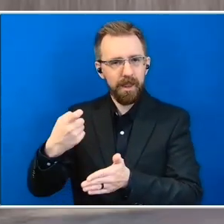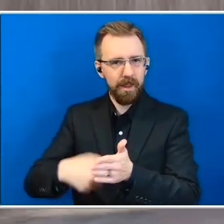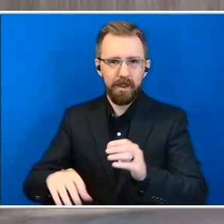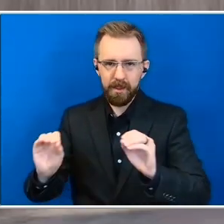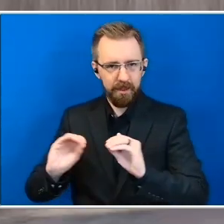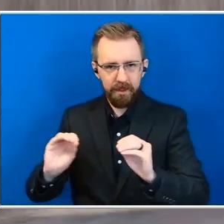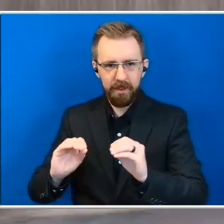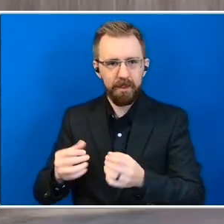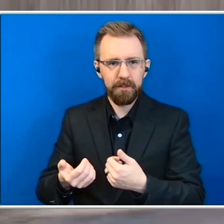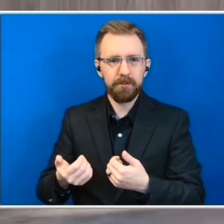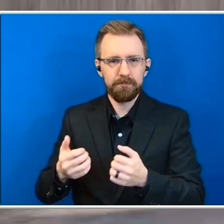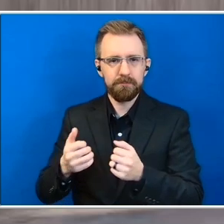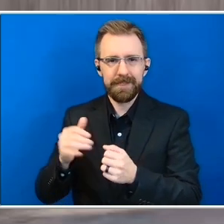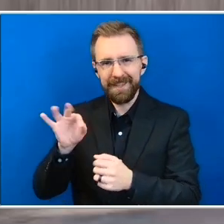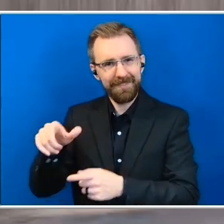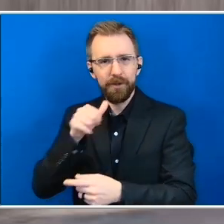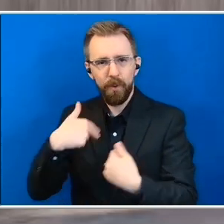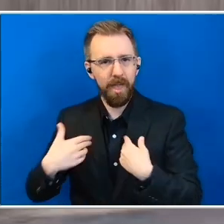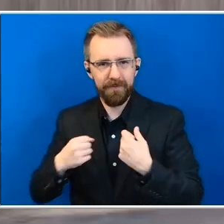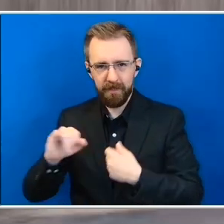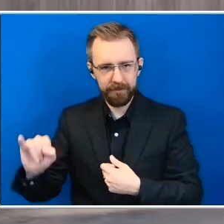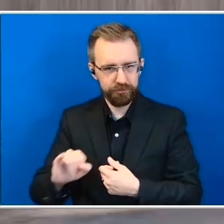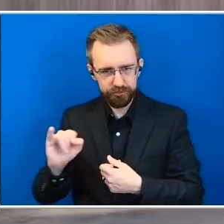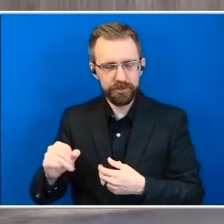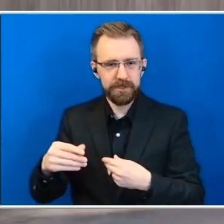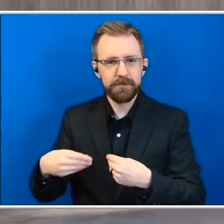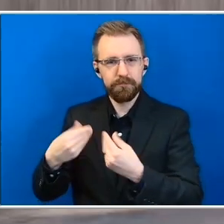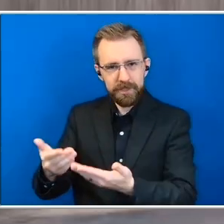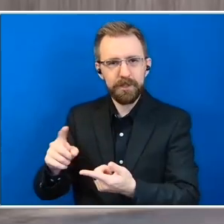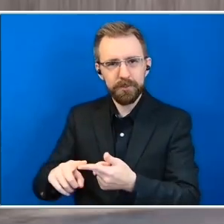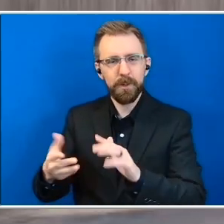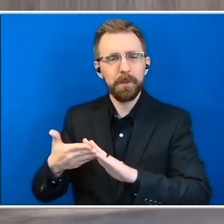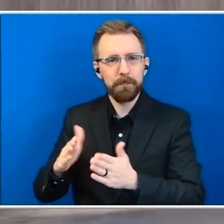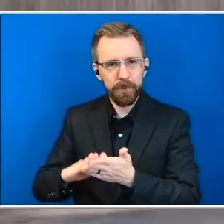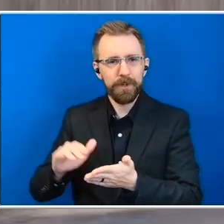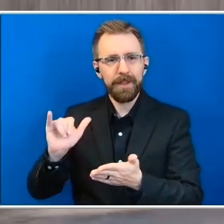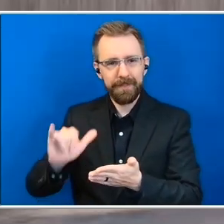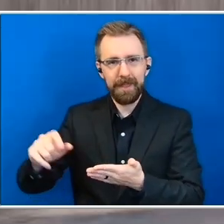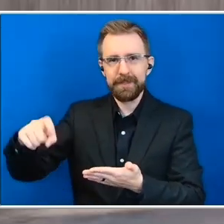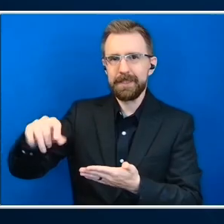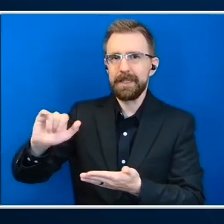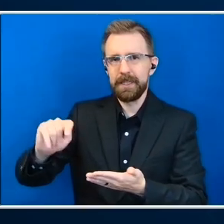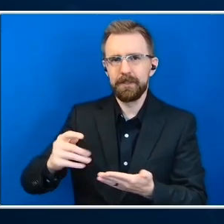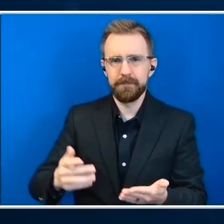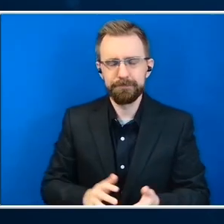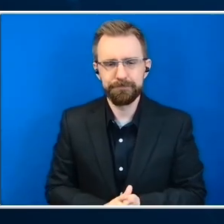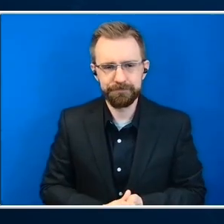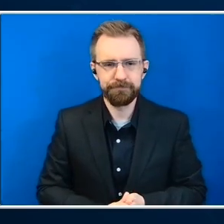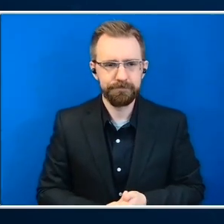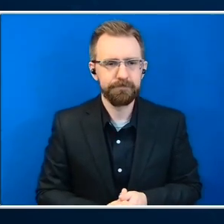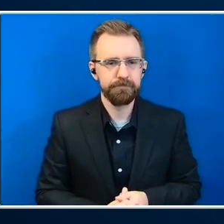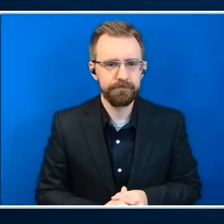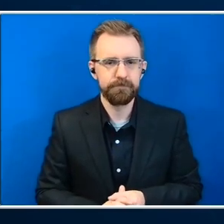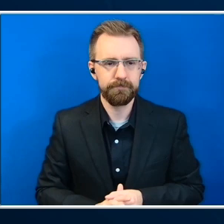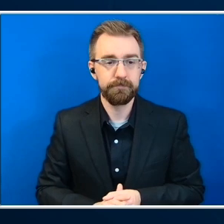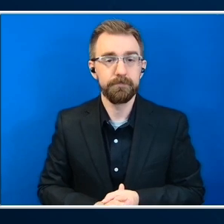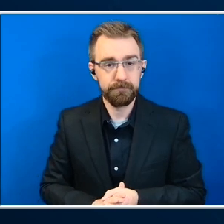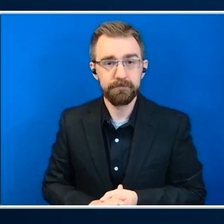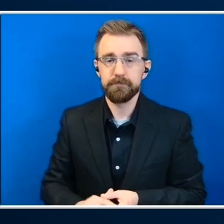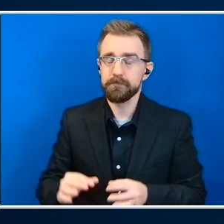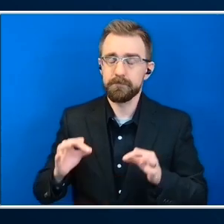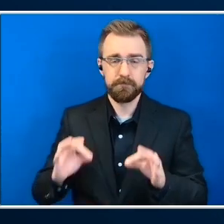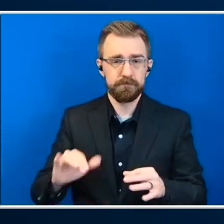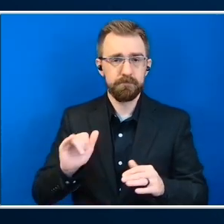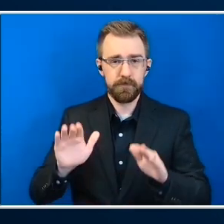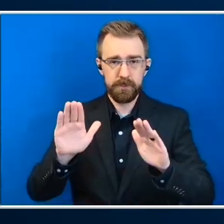health insurance and bring it to the communities that are in need. All right, that is great news.